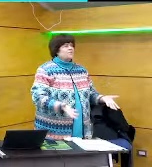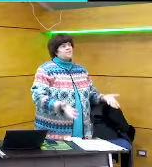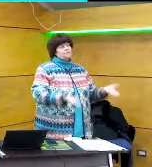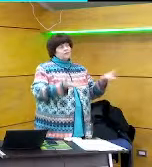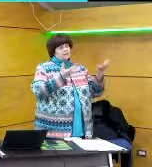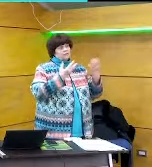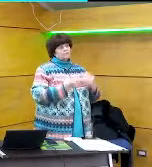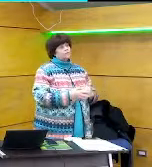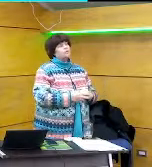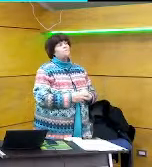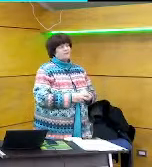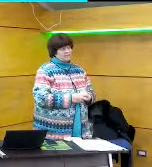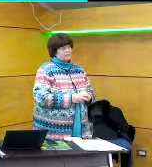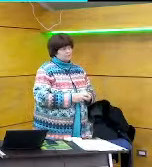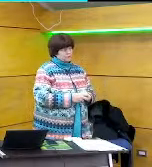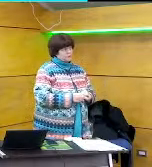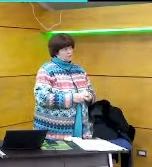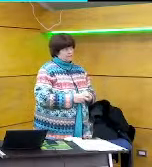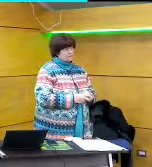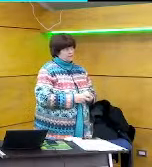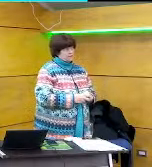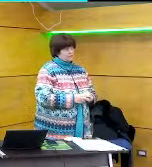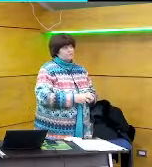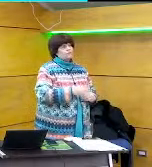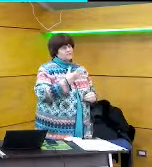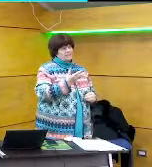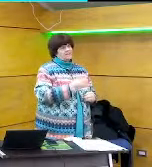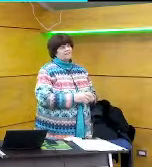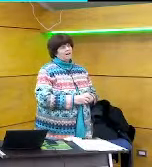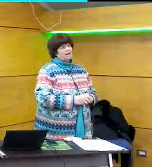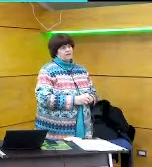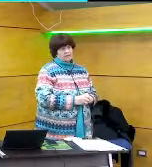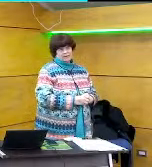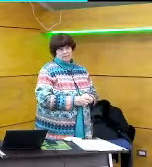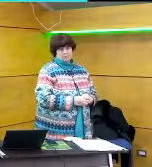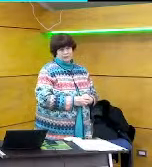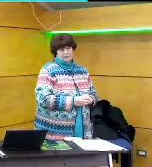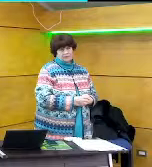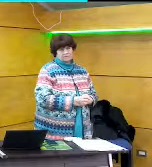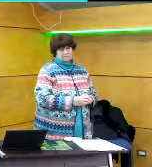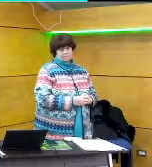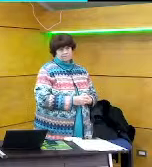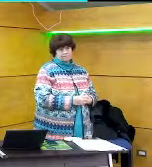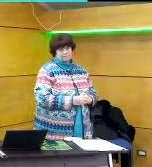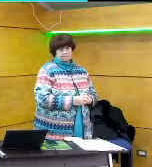it's very difficult for many of the students to first take it on at that point.